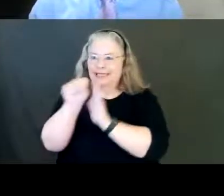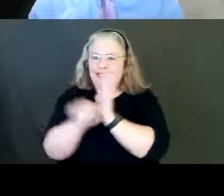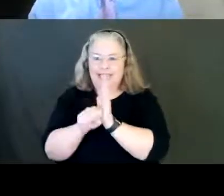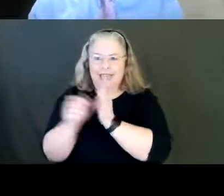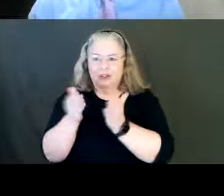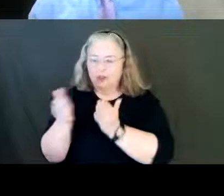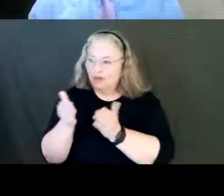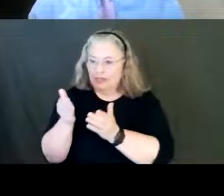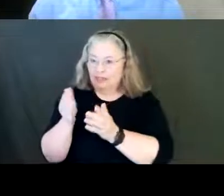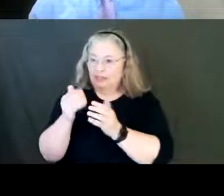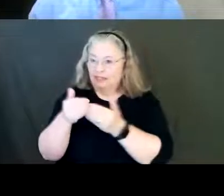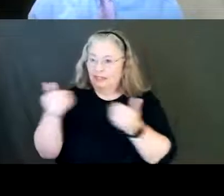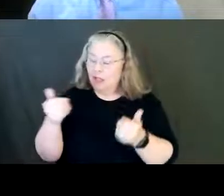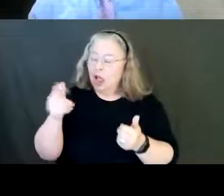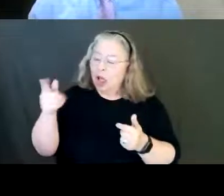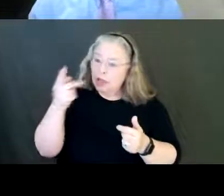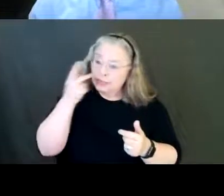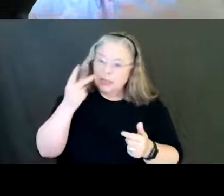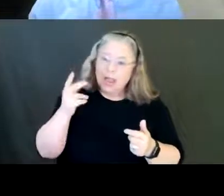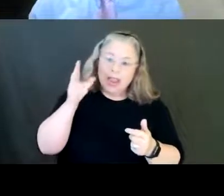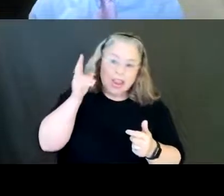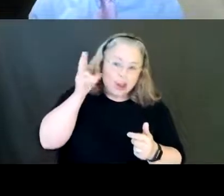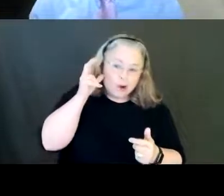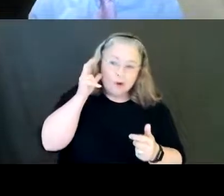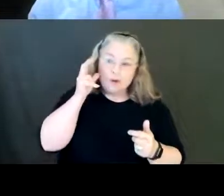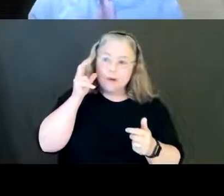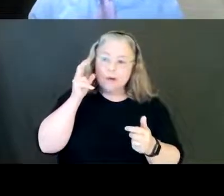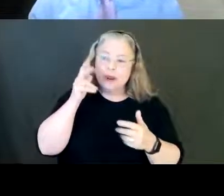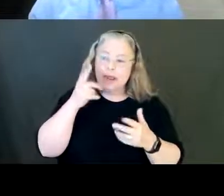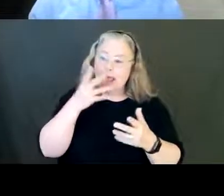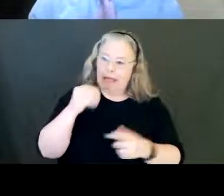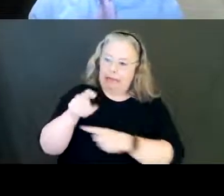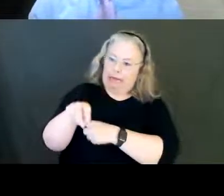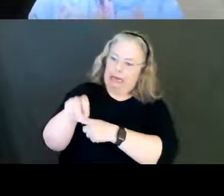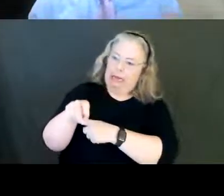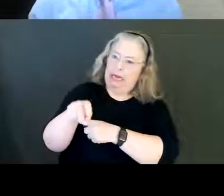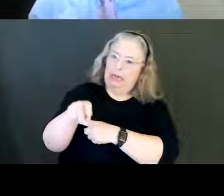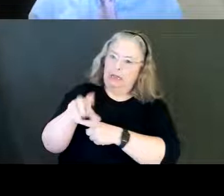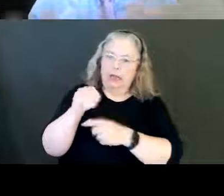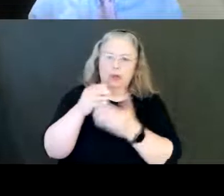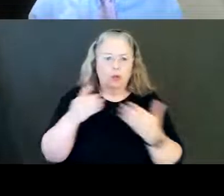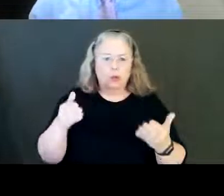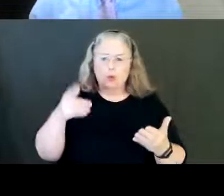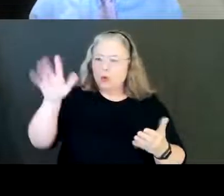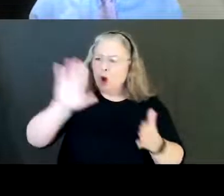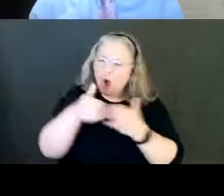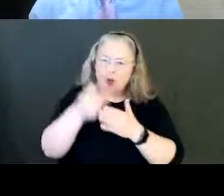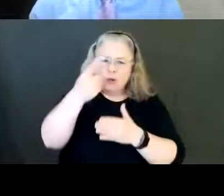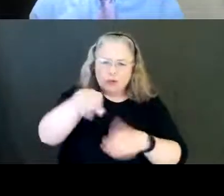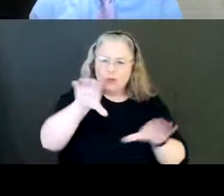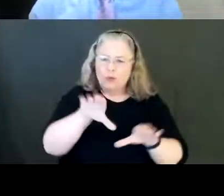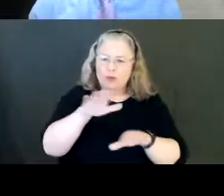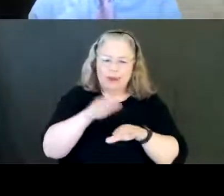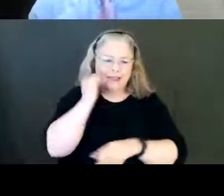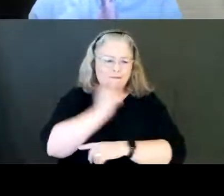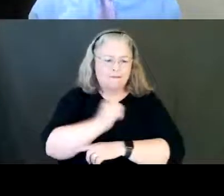hearing about all of the great work and also the need and the things that you are all doing on a daily